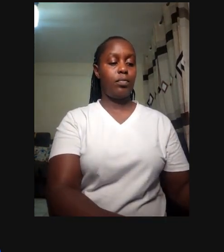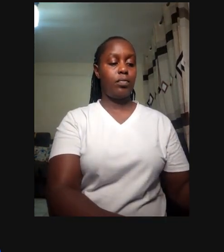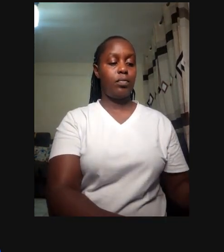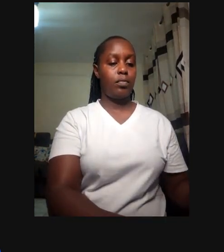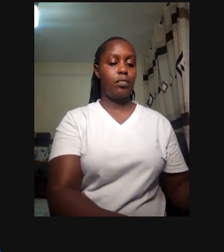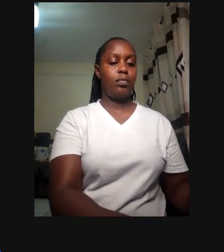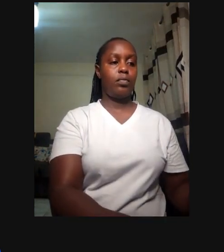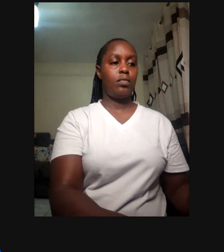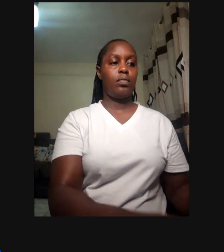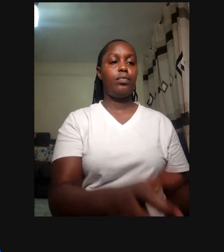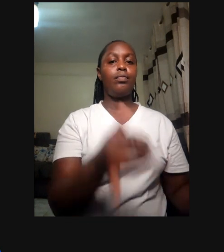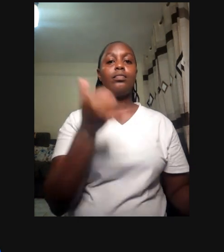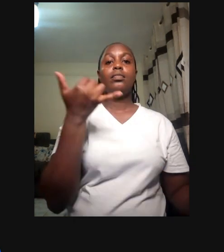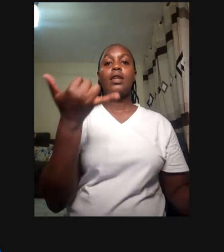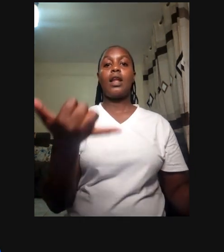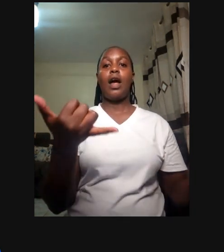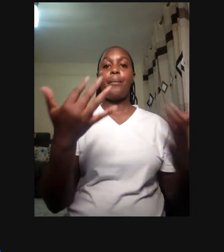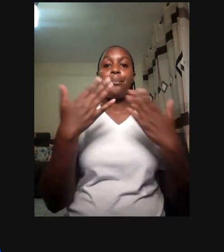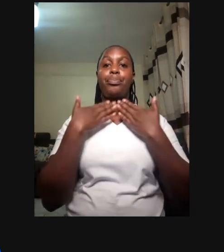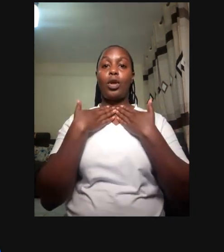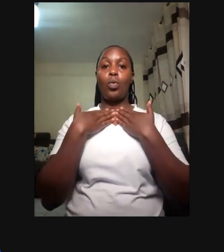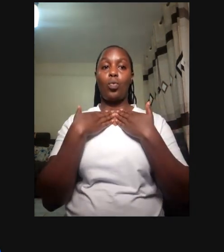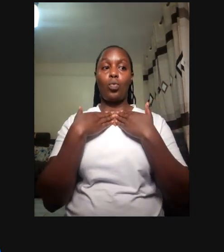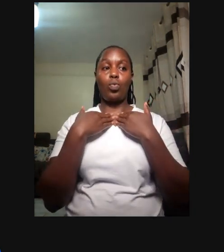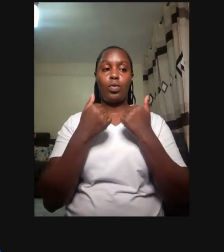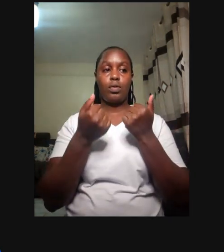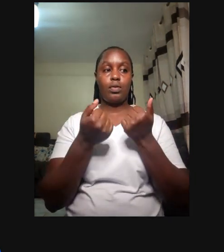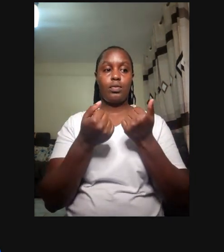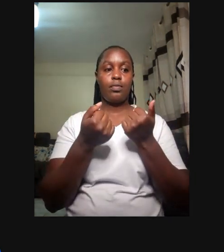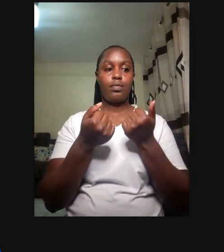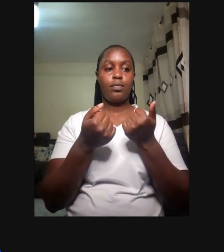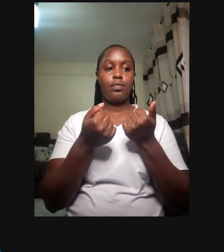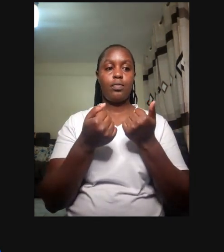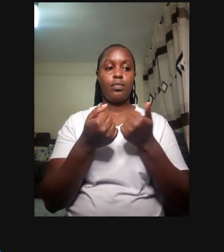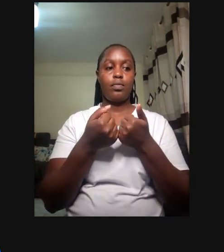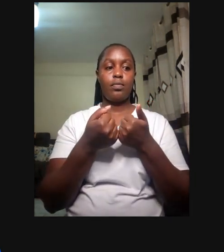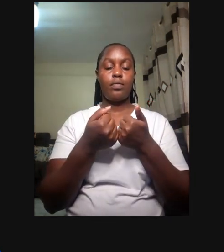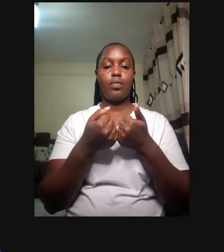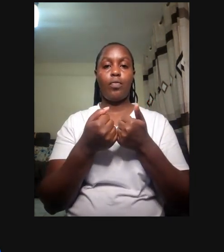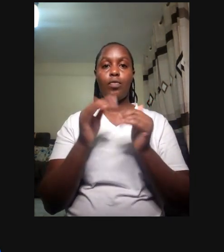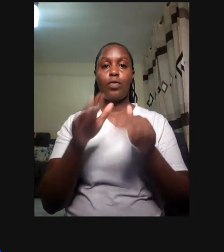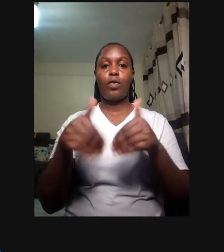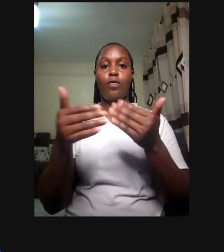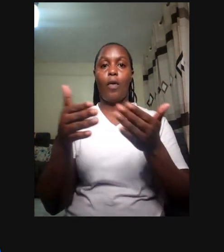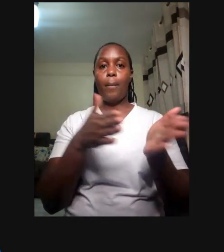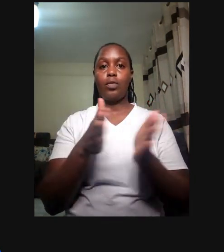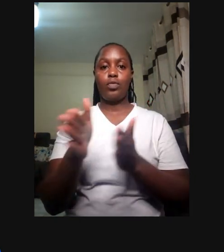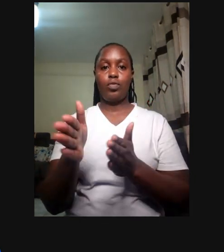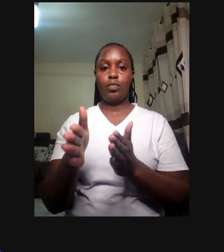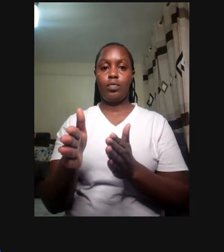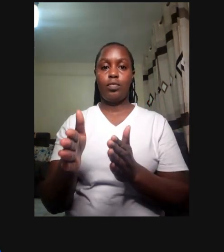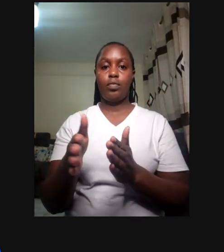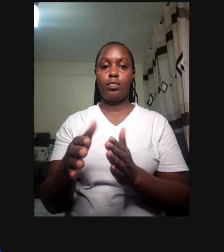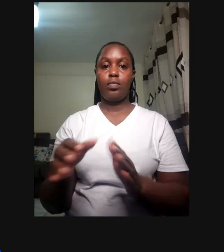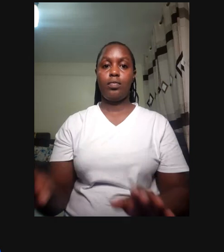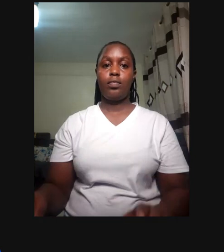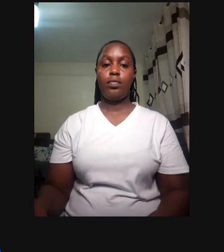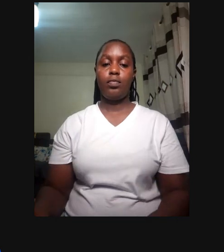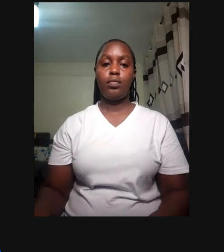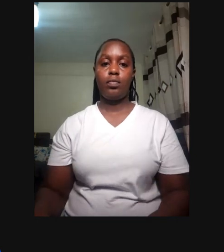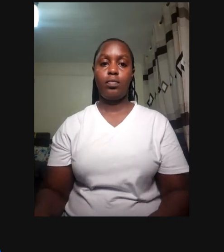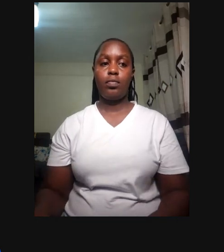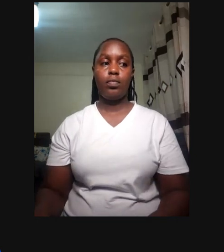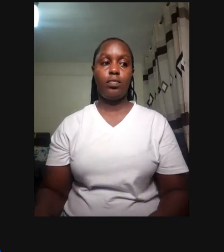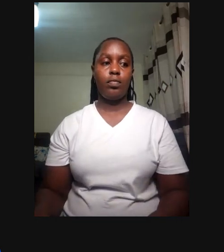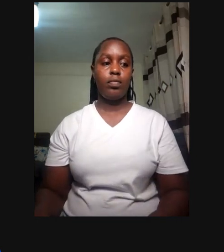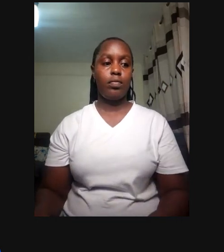to give our panelists an opportunity to give their parting shots, and then we can